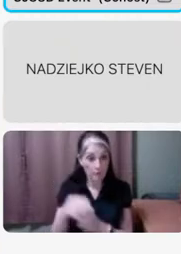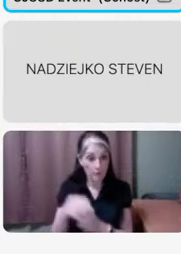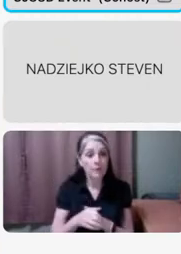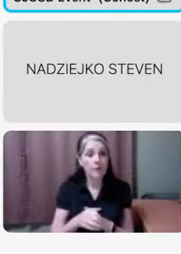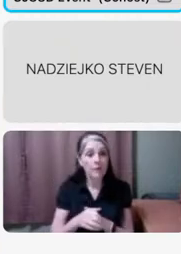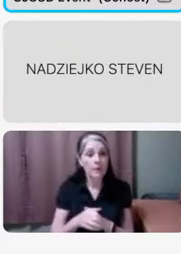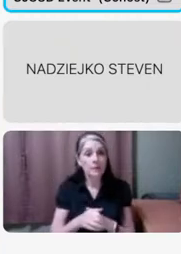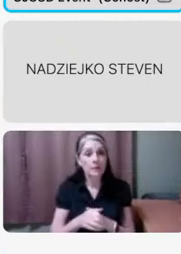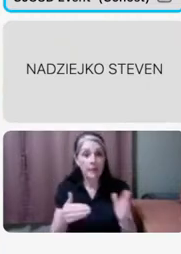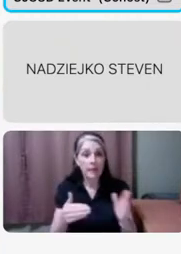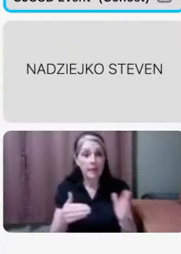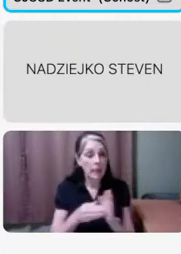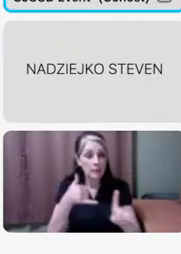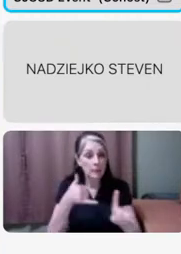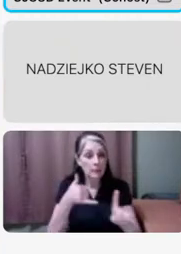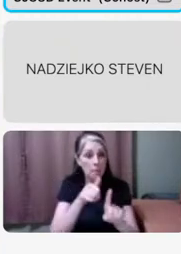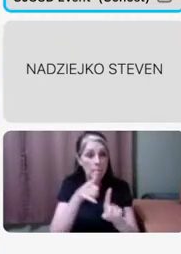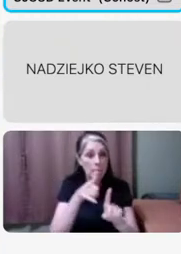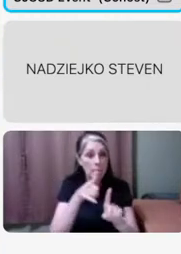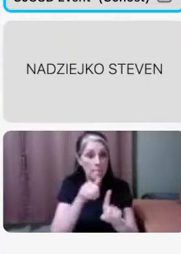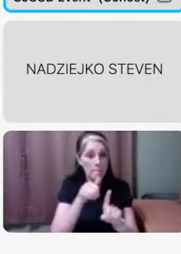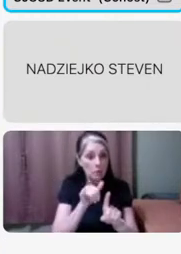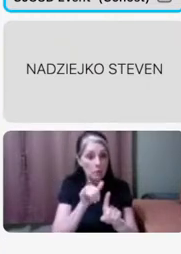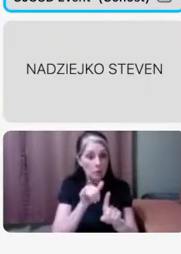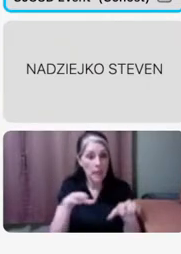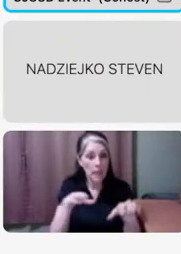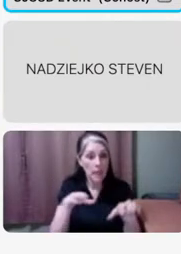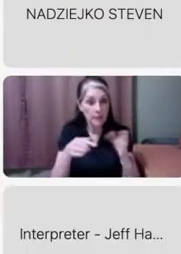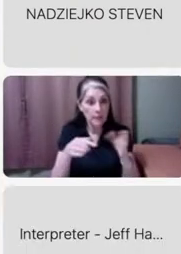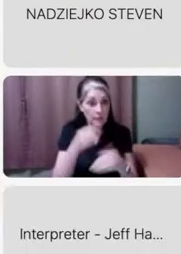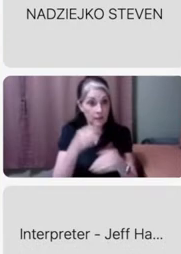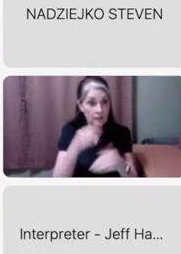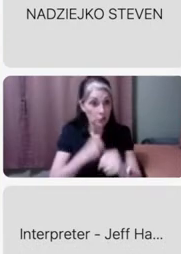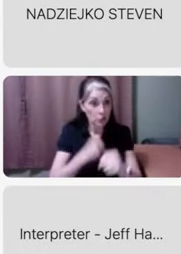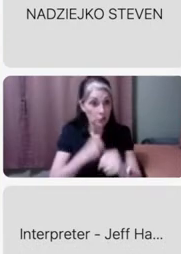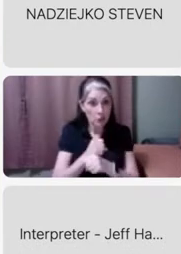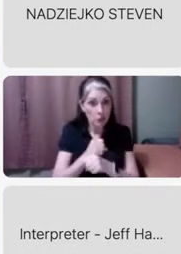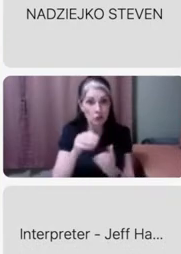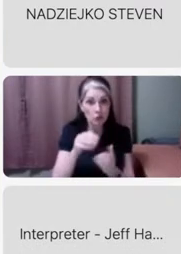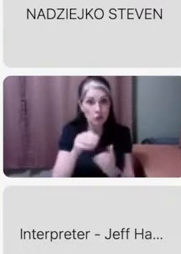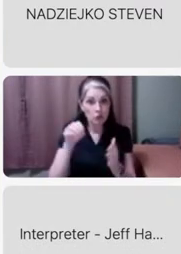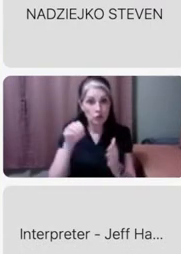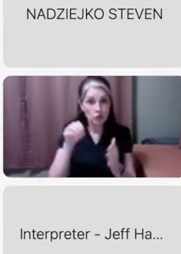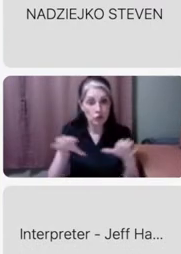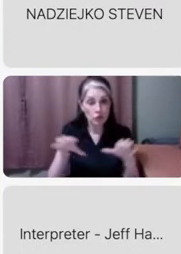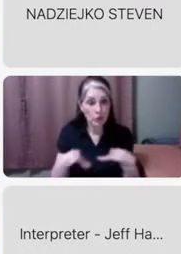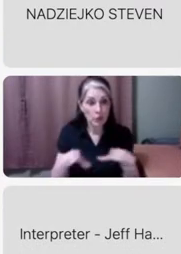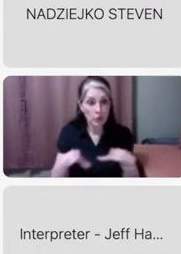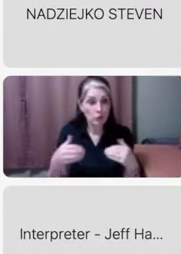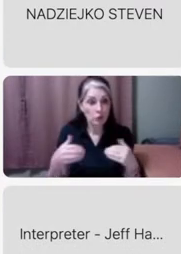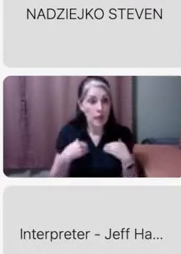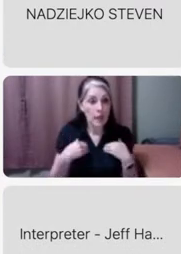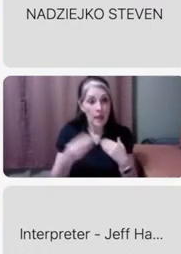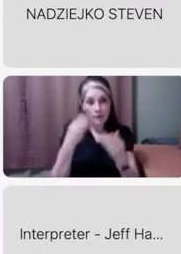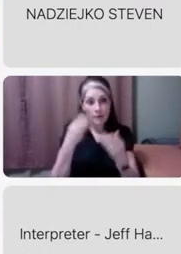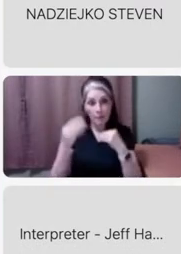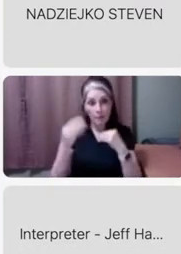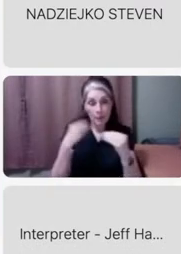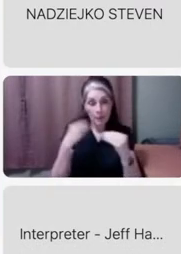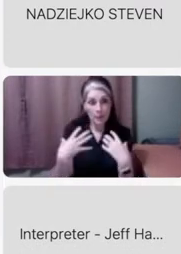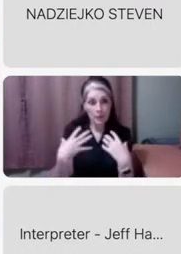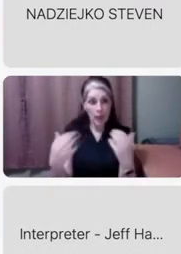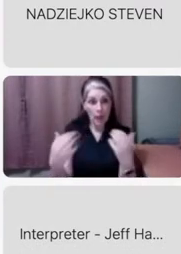many lunch on the lawn activities this year students were encouraged to have picnics in our amphitheater with friends while asb supplied